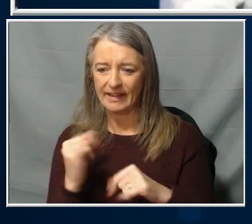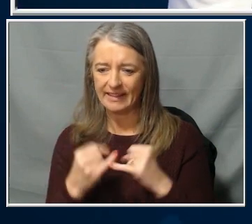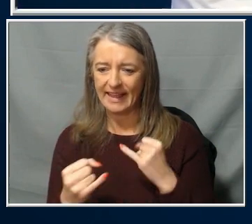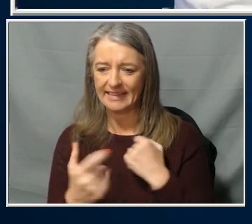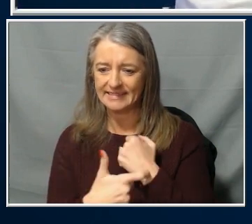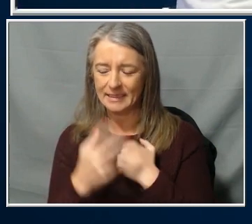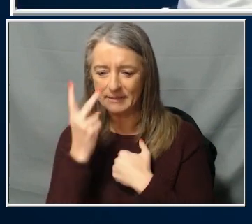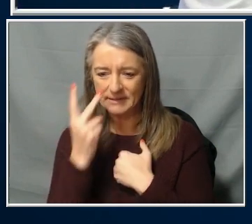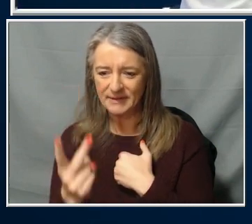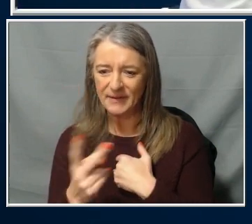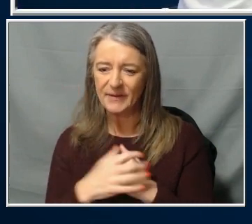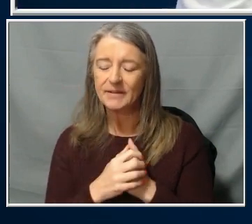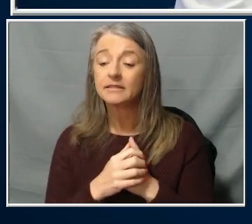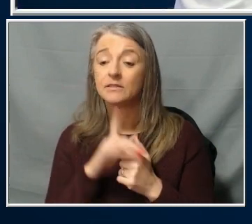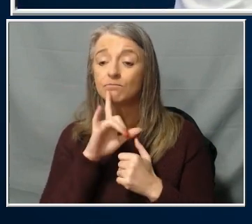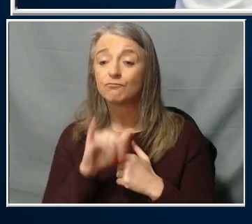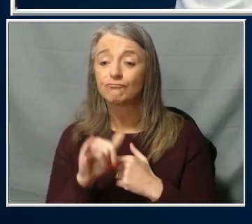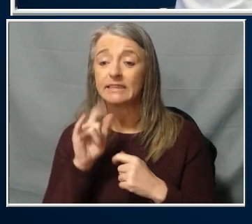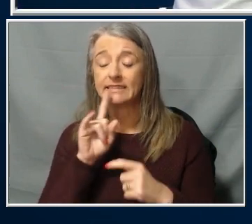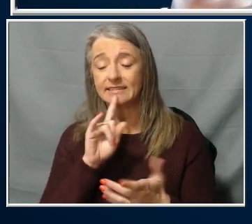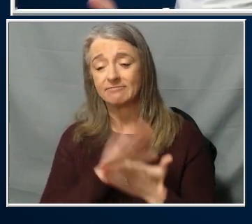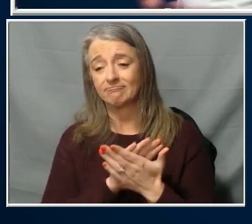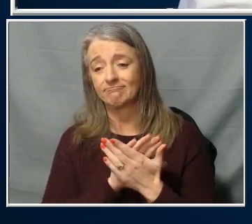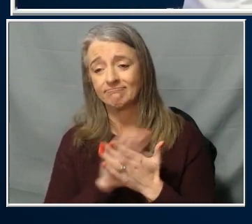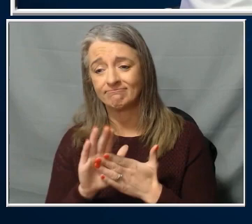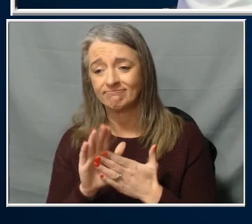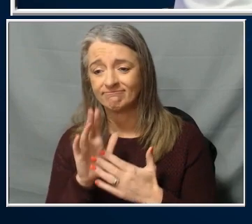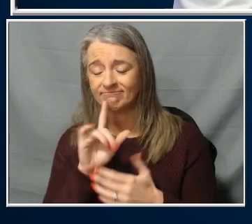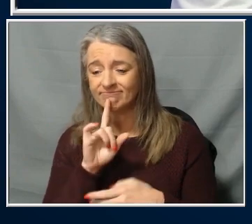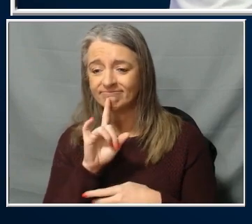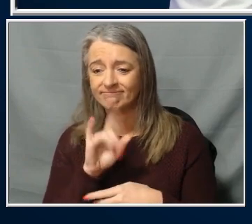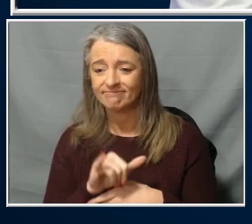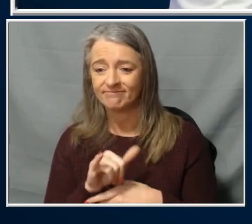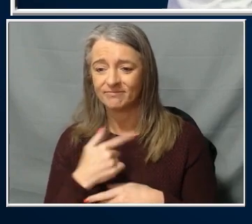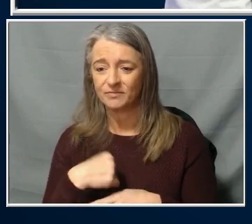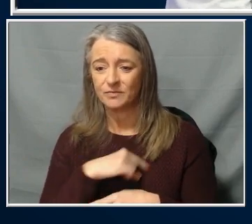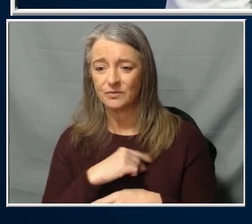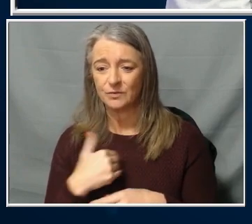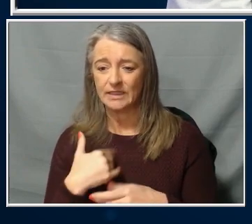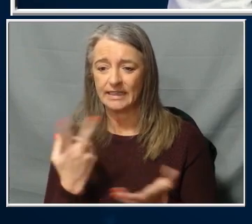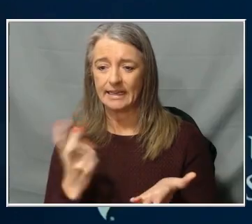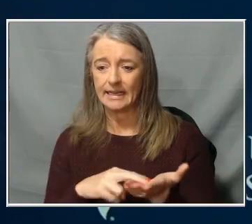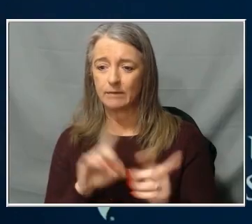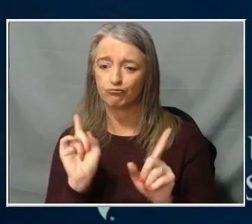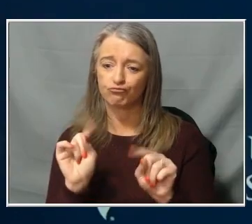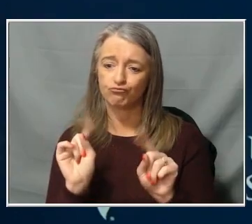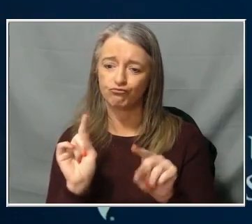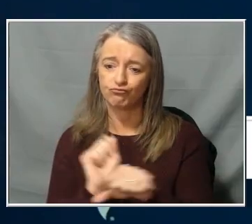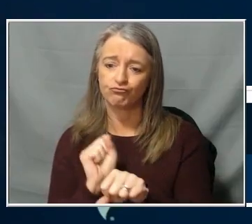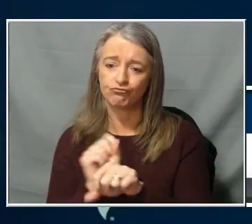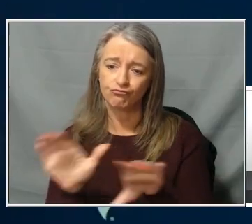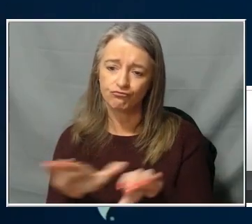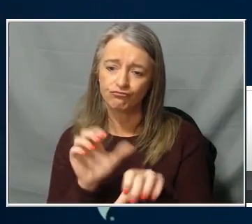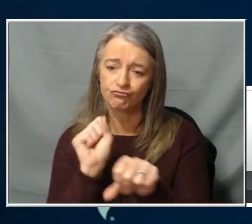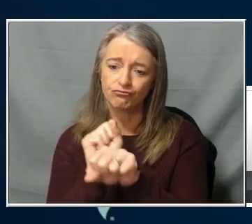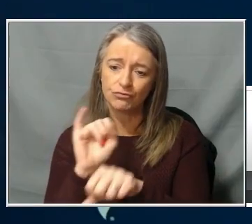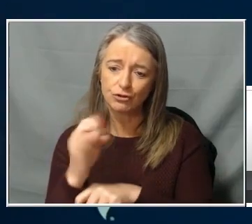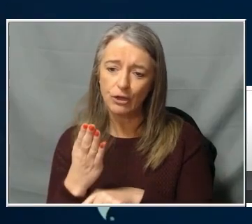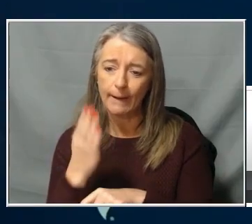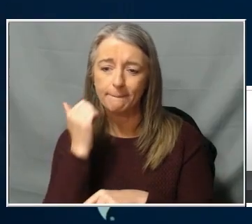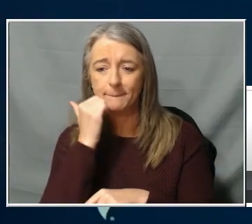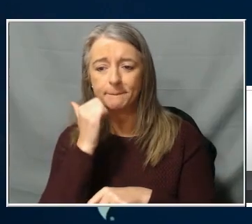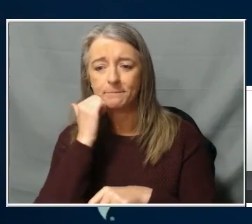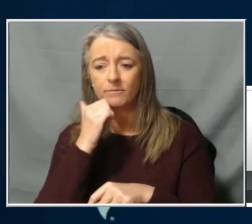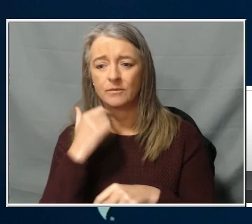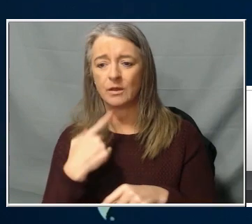it's really refreshing. You know, I feel like we get up and we go to work and we do our job that we're supposed to do, but